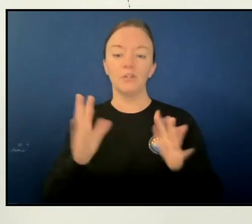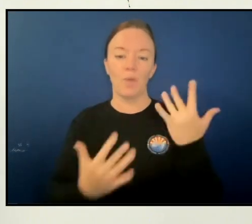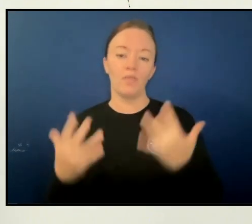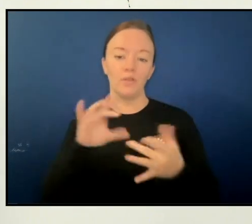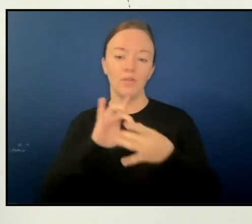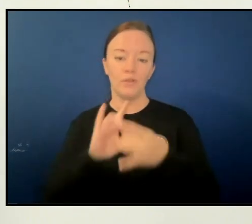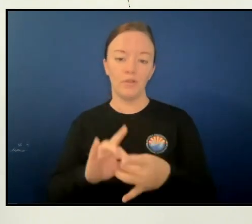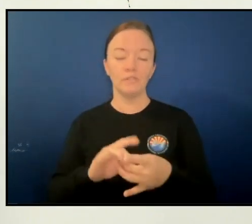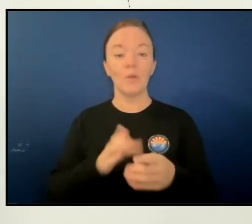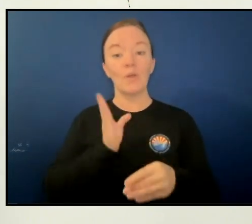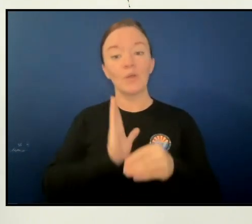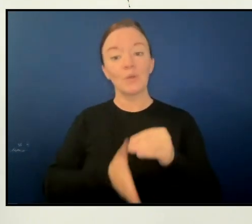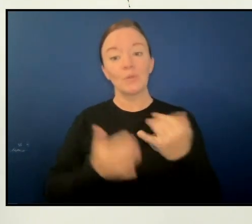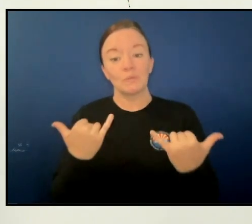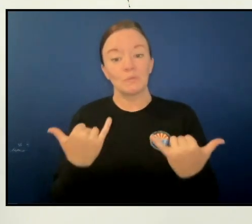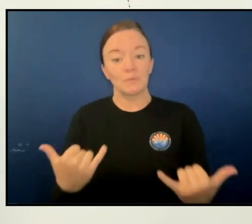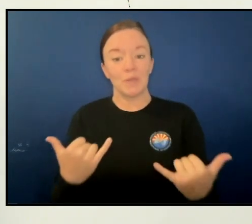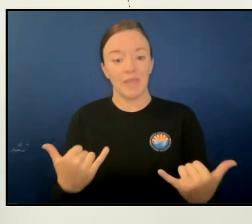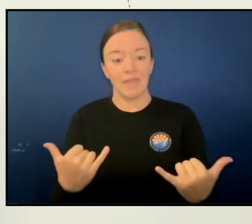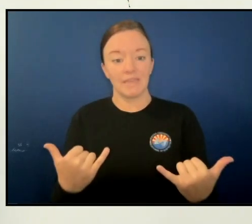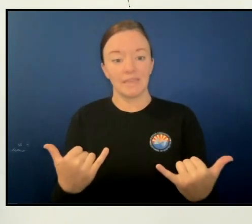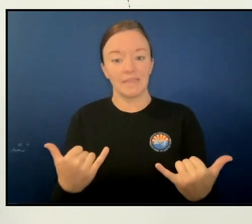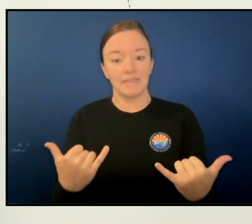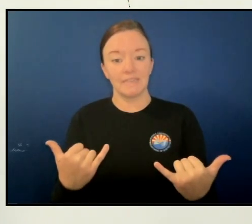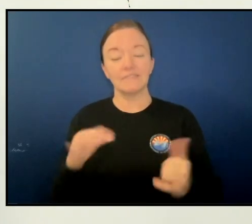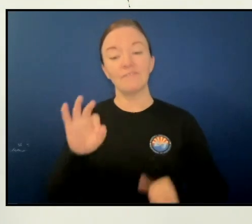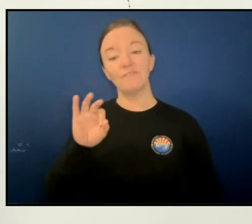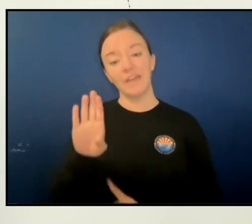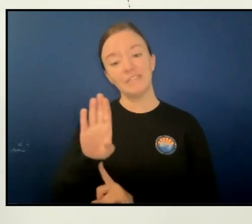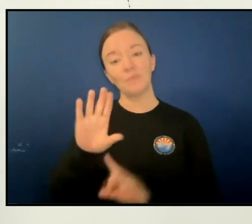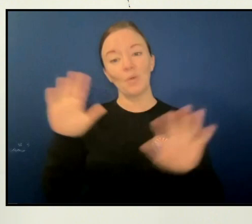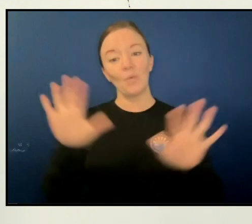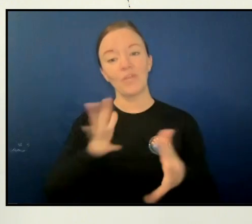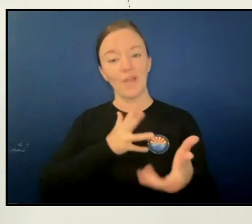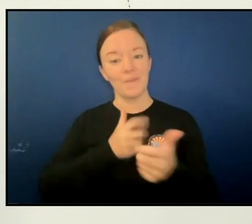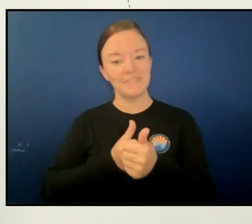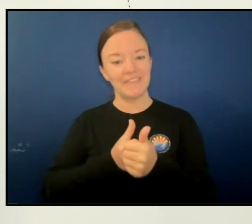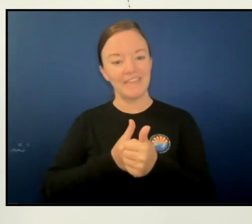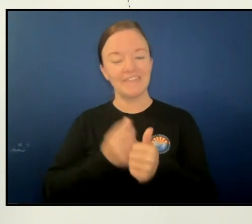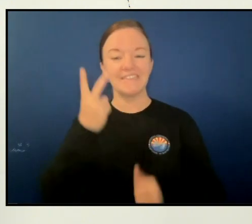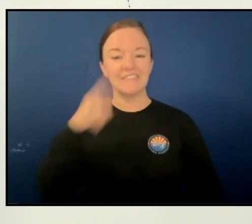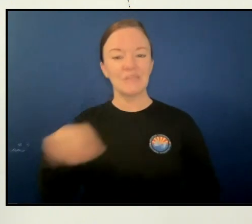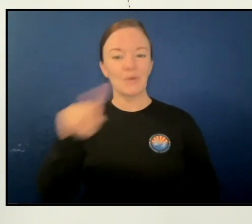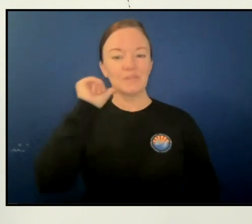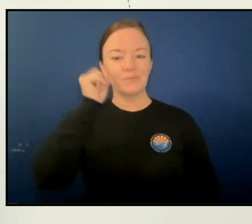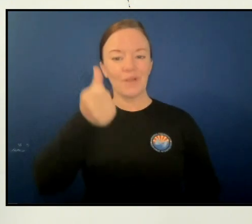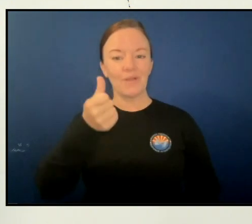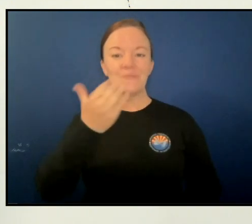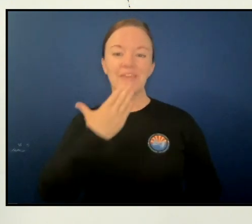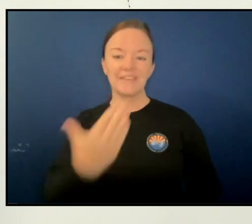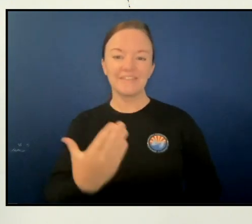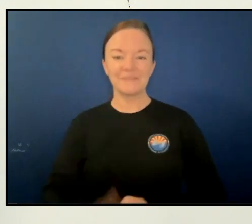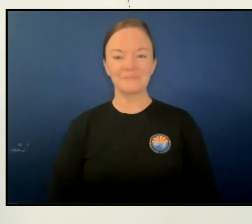that'll conclude today's Facebook weather update, and I'll see you all tomorrow. Thanks.